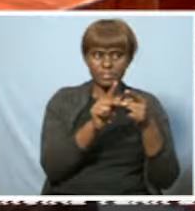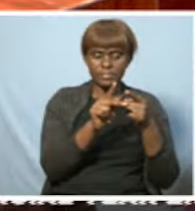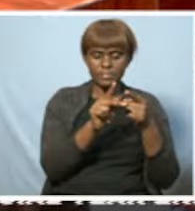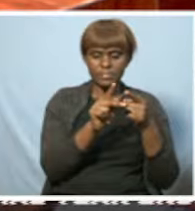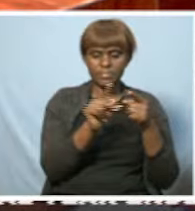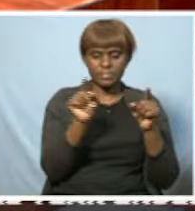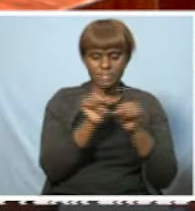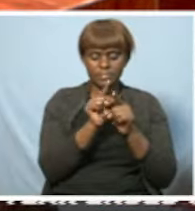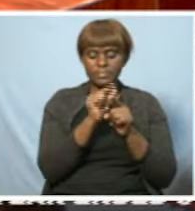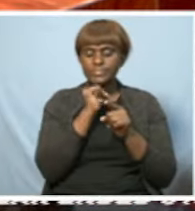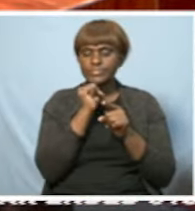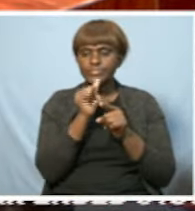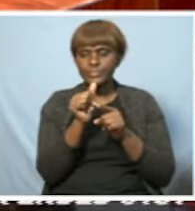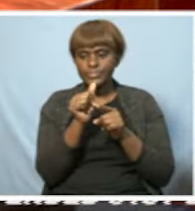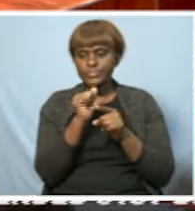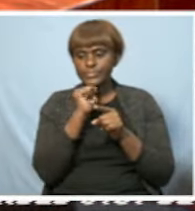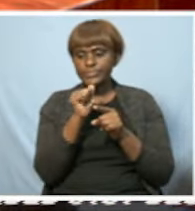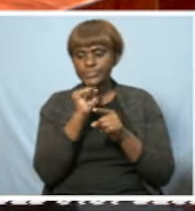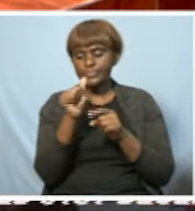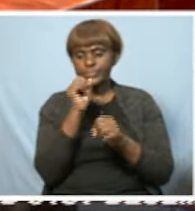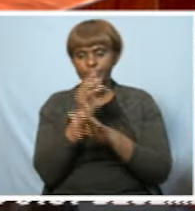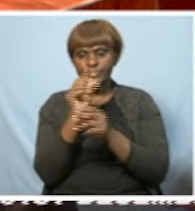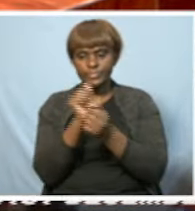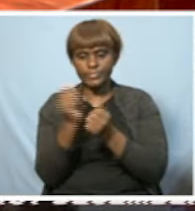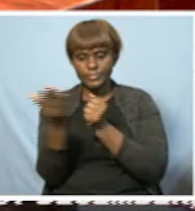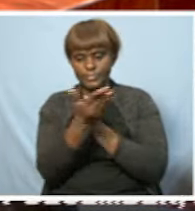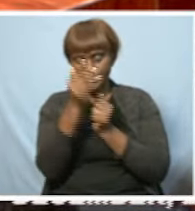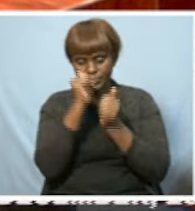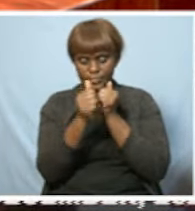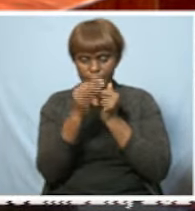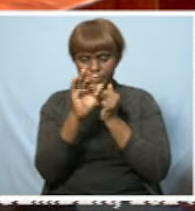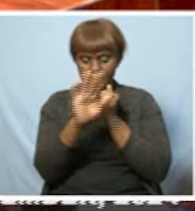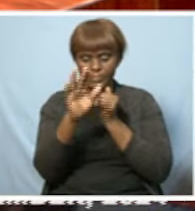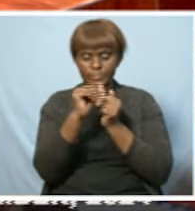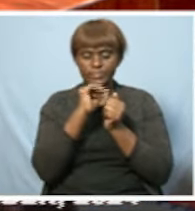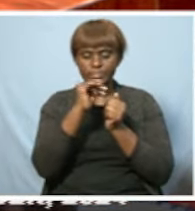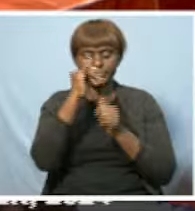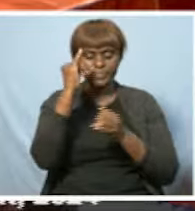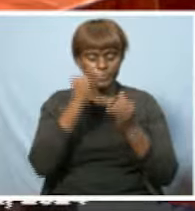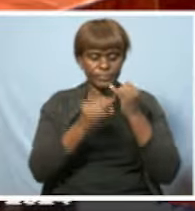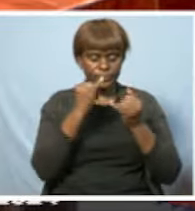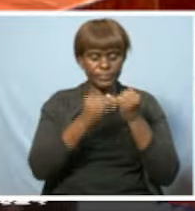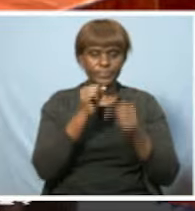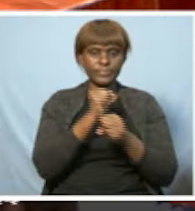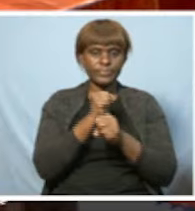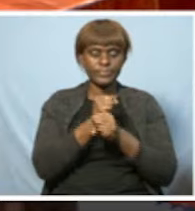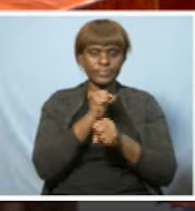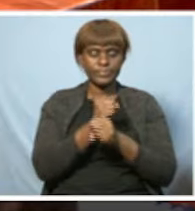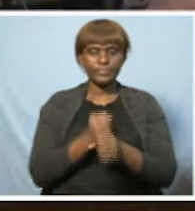is not yet ready with you because of the incomplete works?